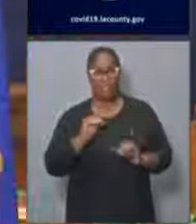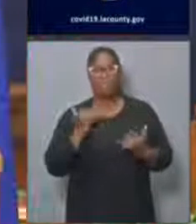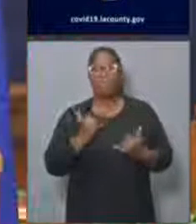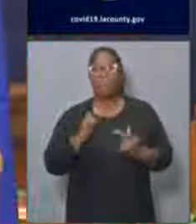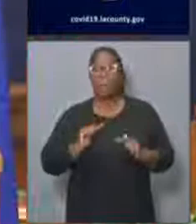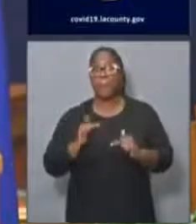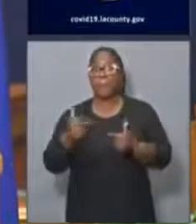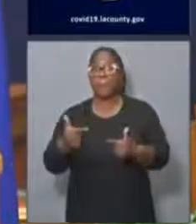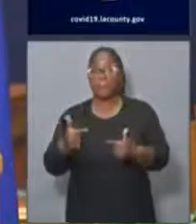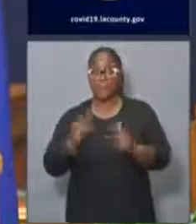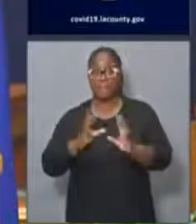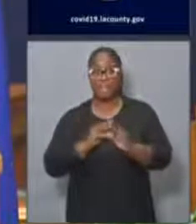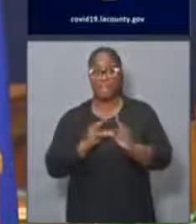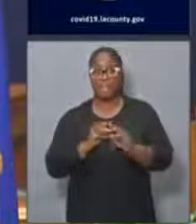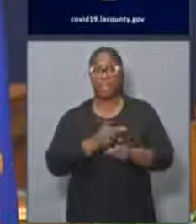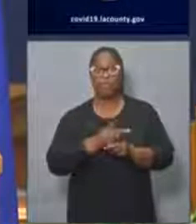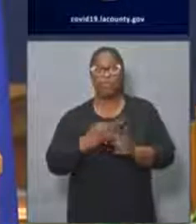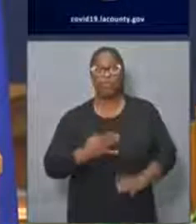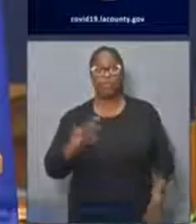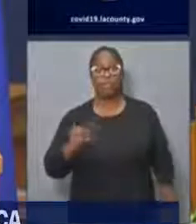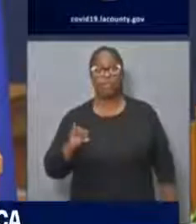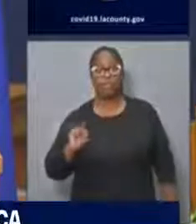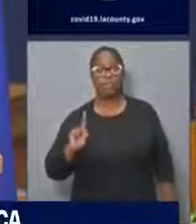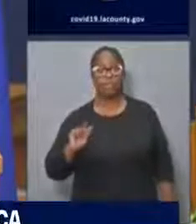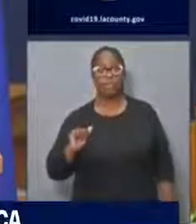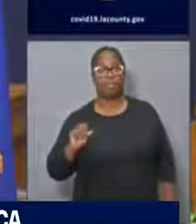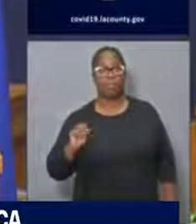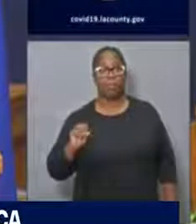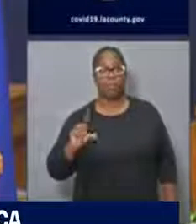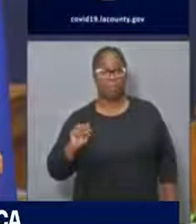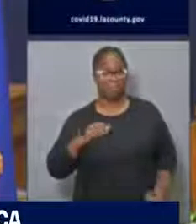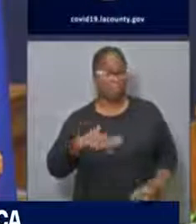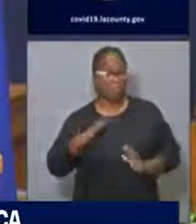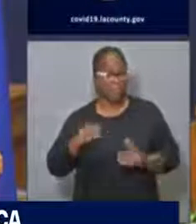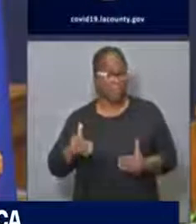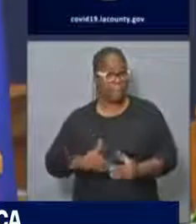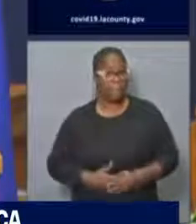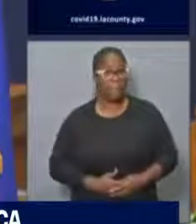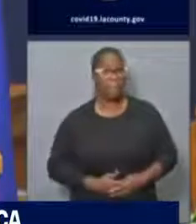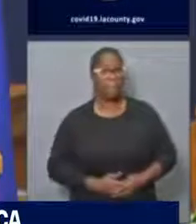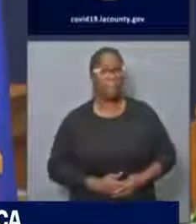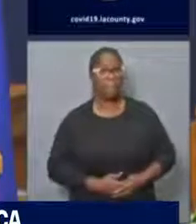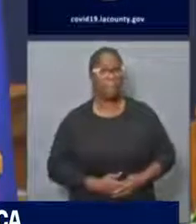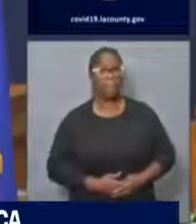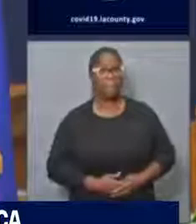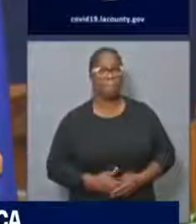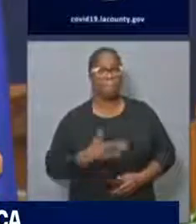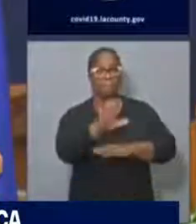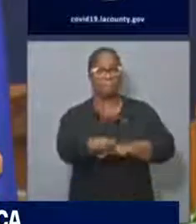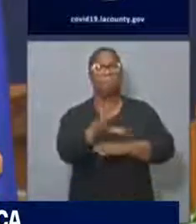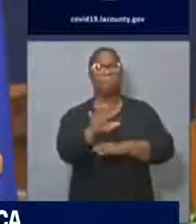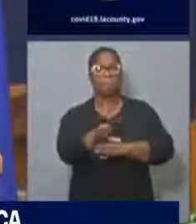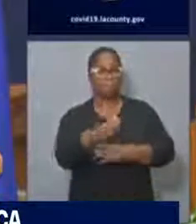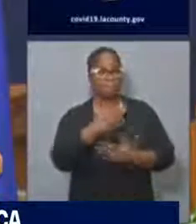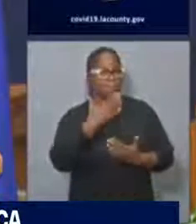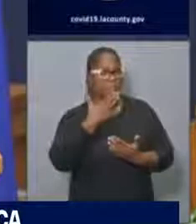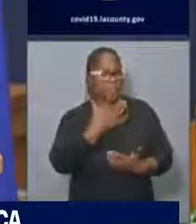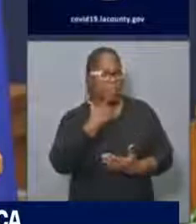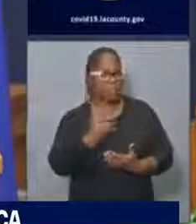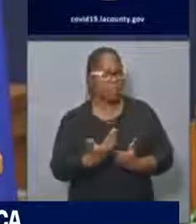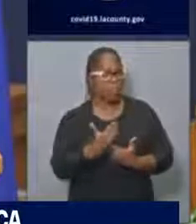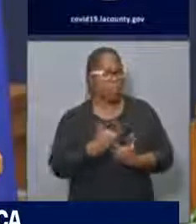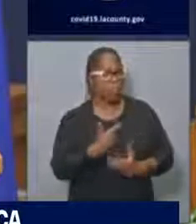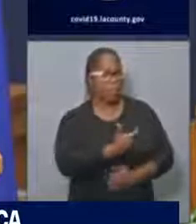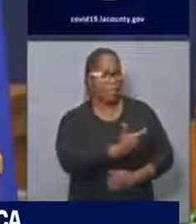meeting over to Supervisor Hilda Solis. Please go ahead. Good afternoon. Thank you for joining